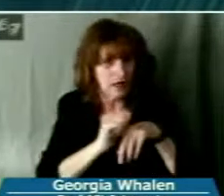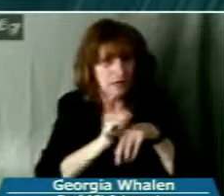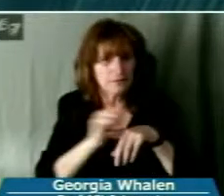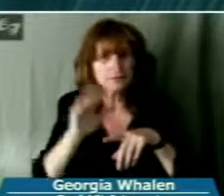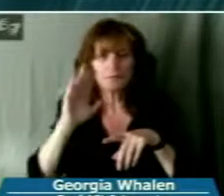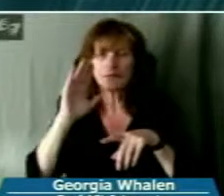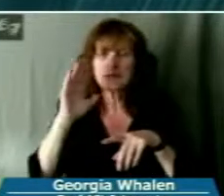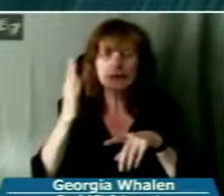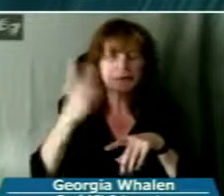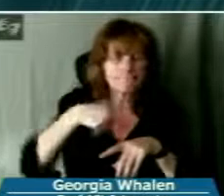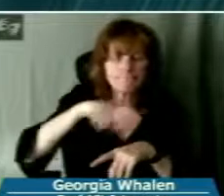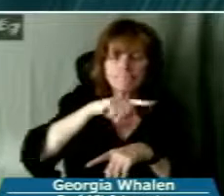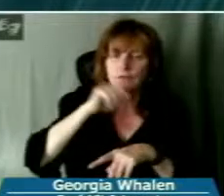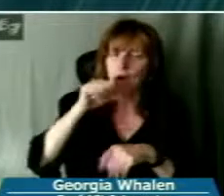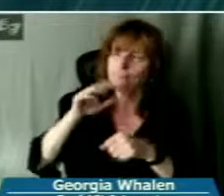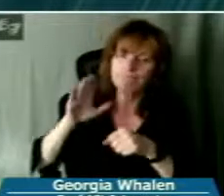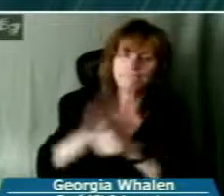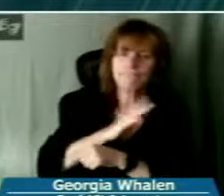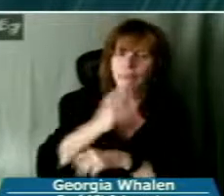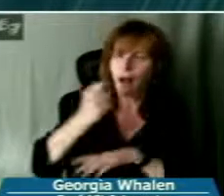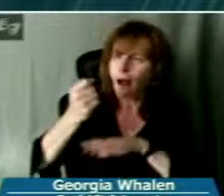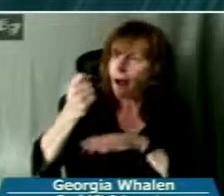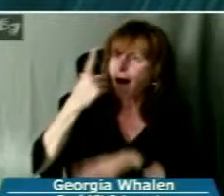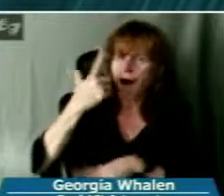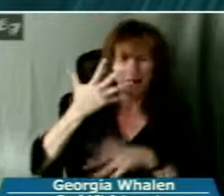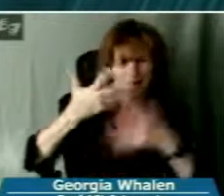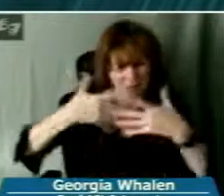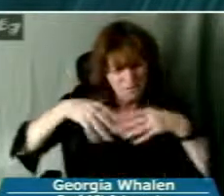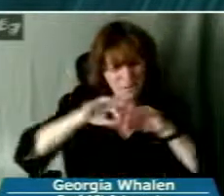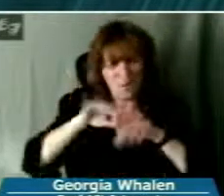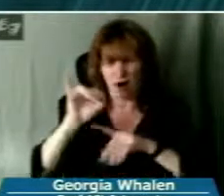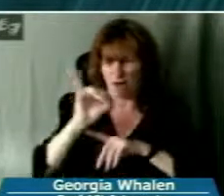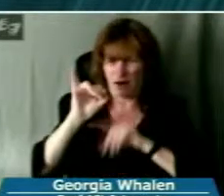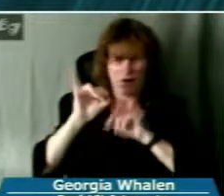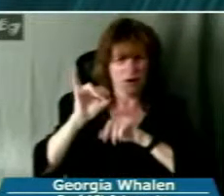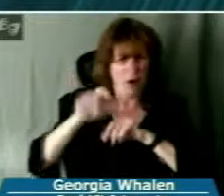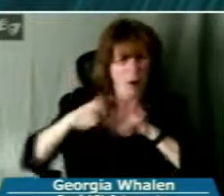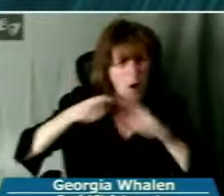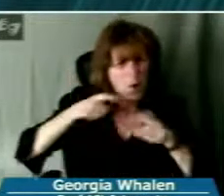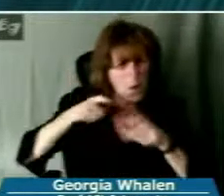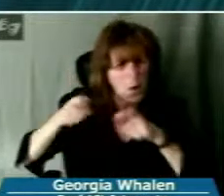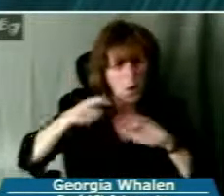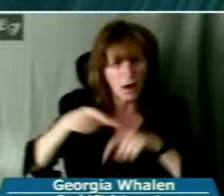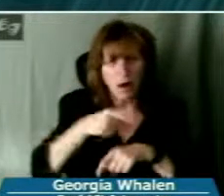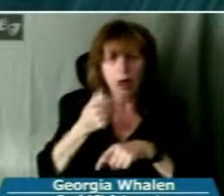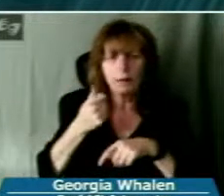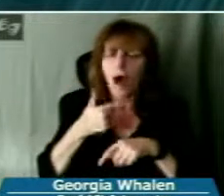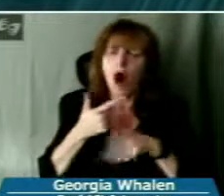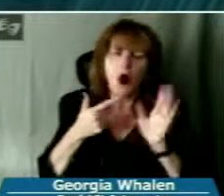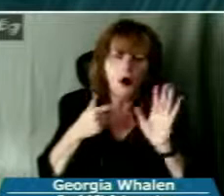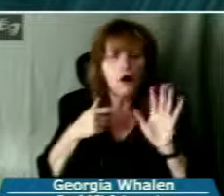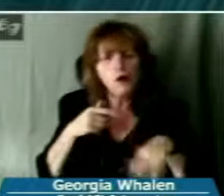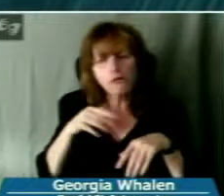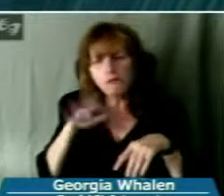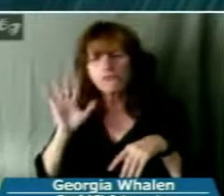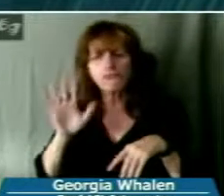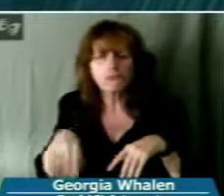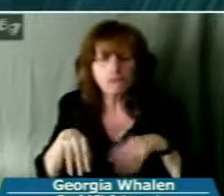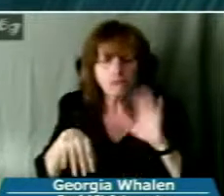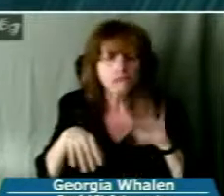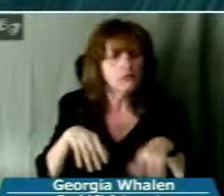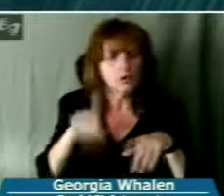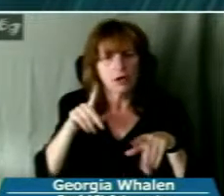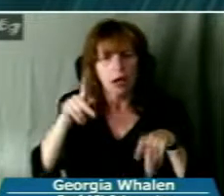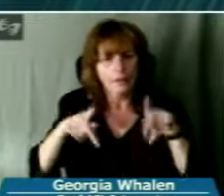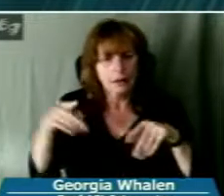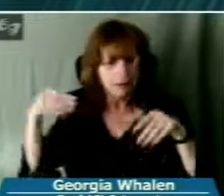important infection prevention and control is. Processes like how to screen people coming in and out simply were not